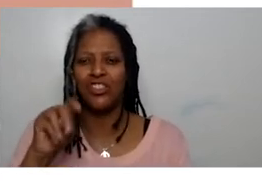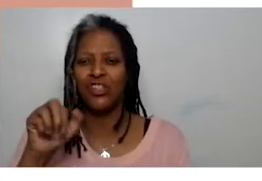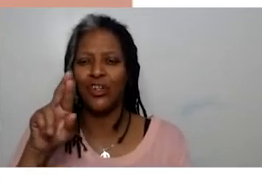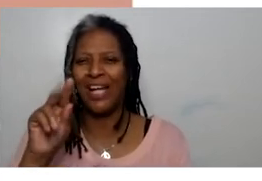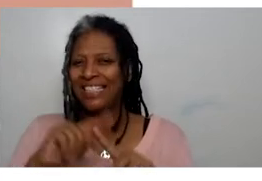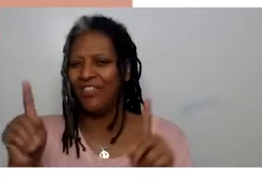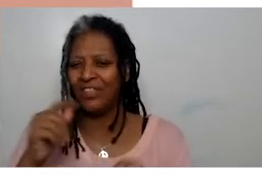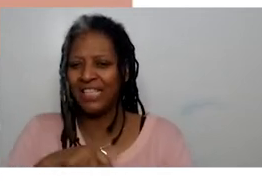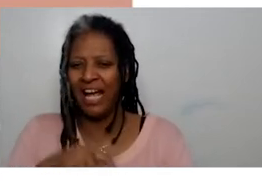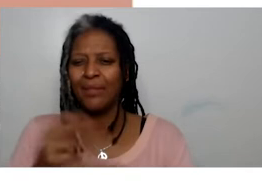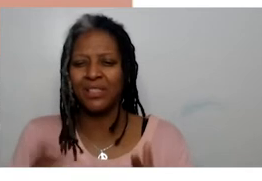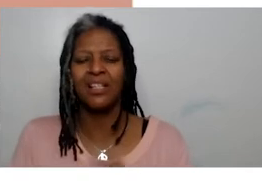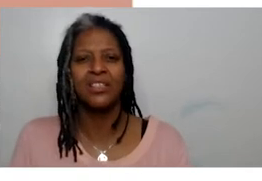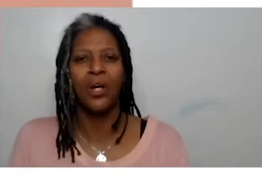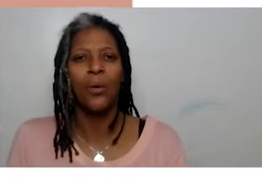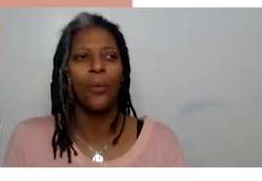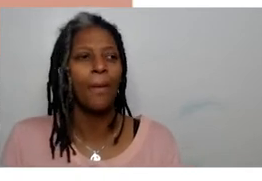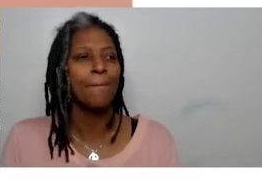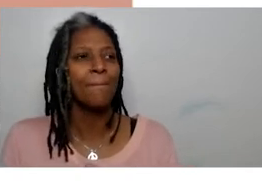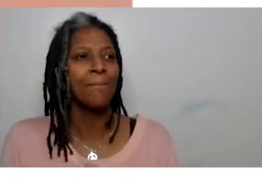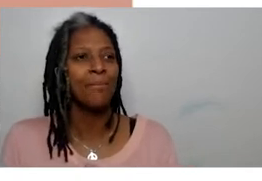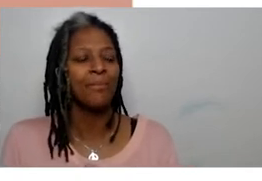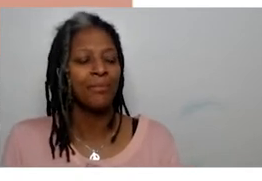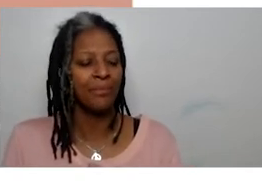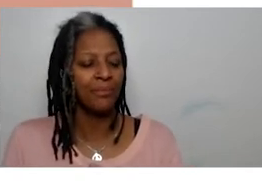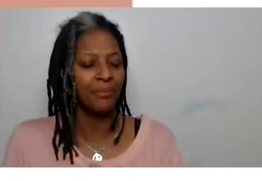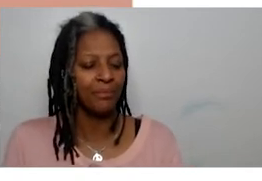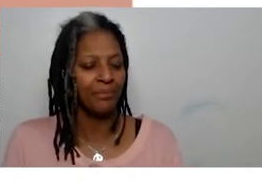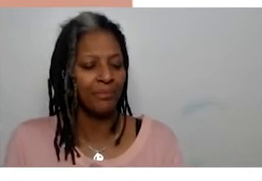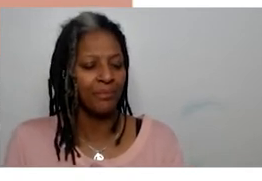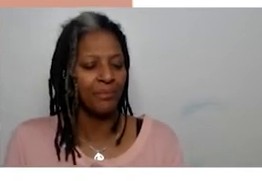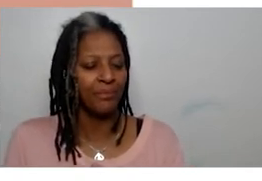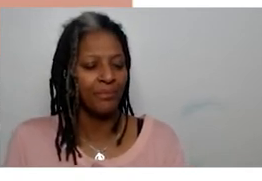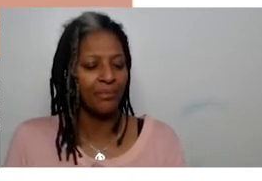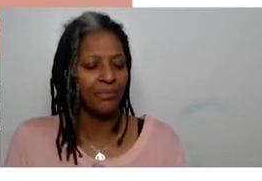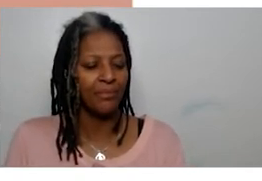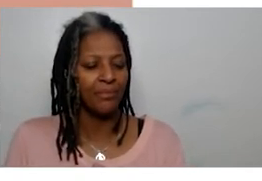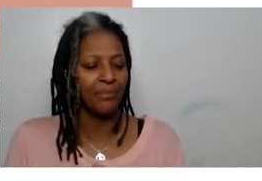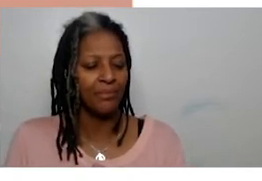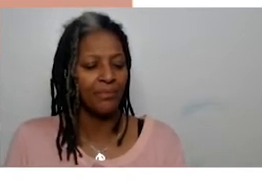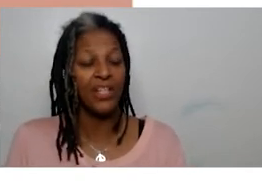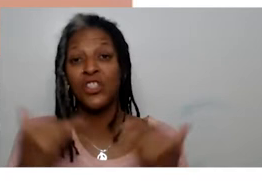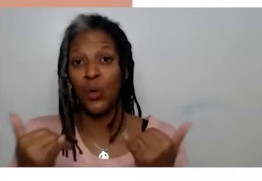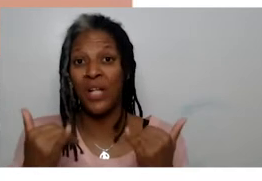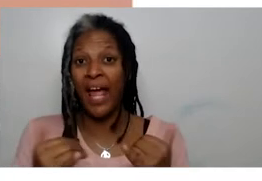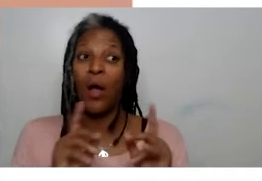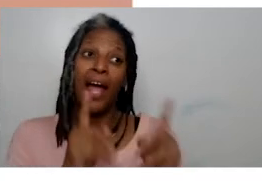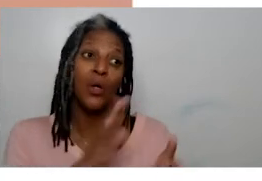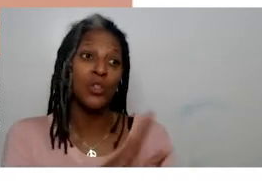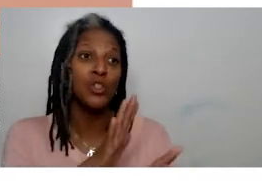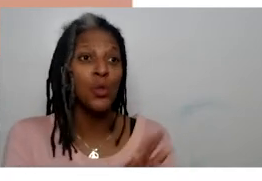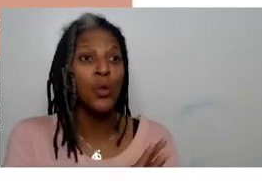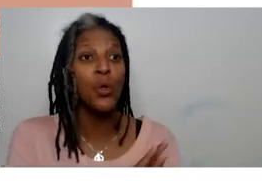I'm in middle school and I'm being bullied because now everyone thinks that I'm gay and that, and now they make fun of me every day and I'm really